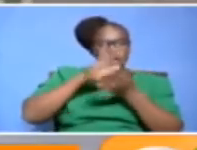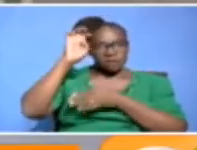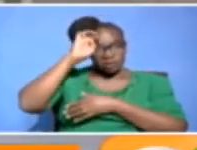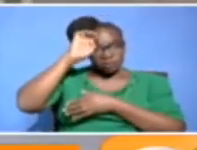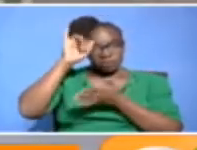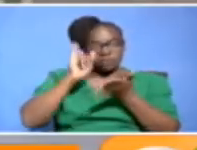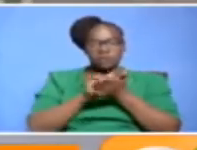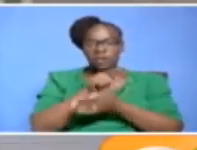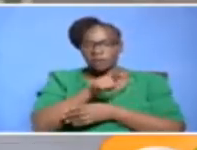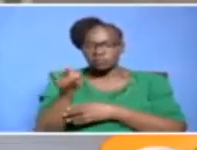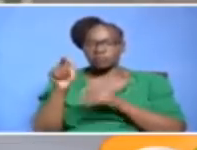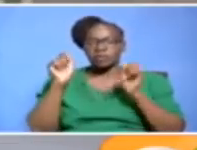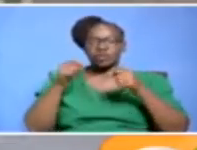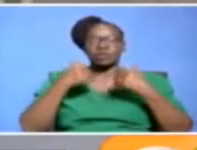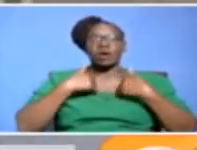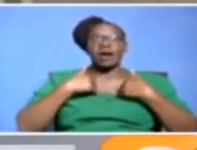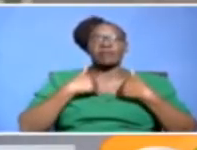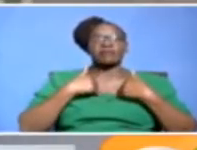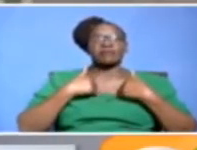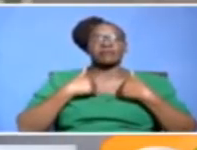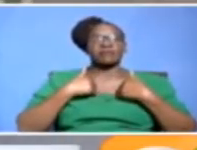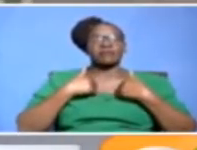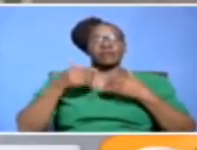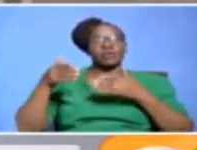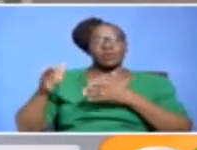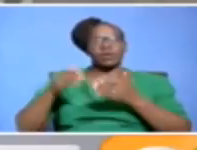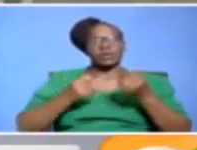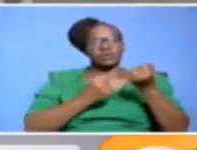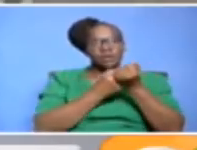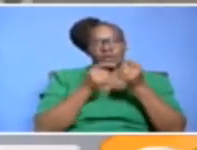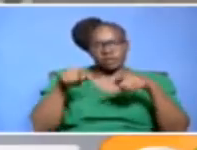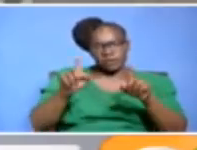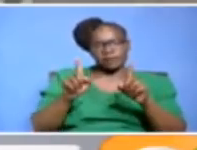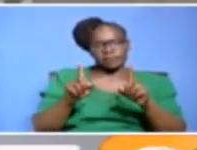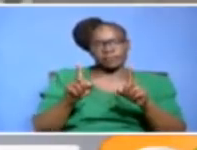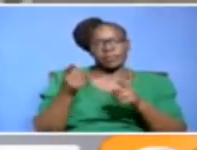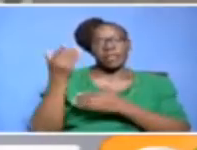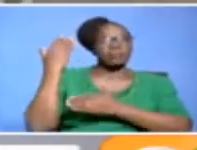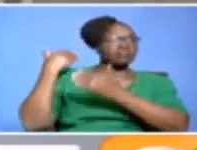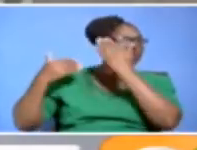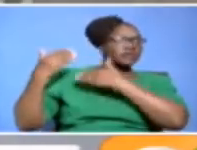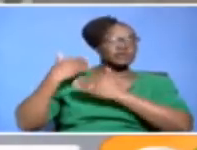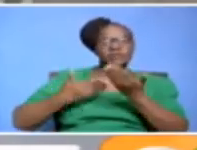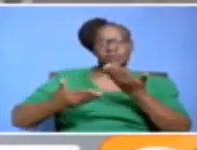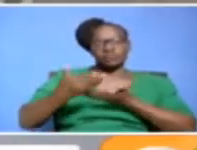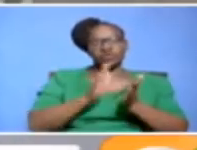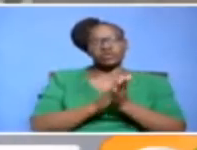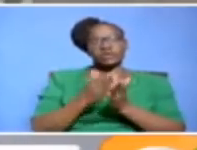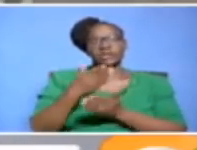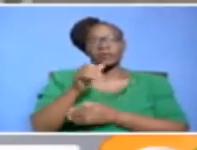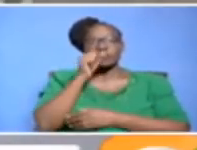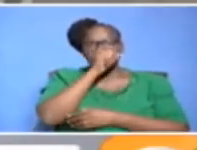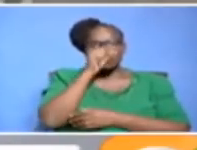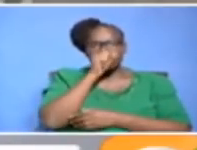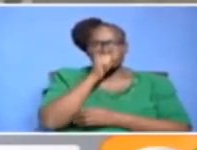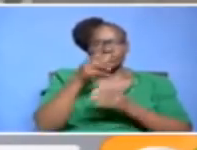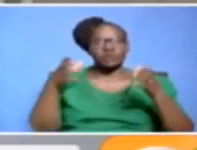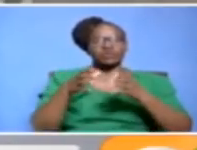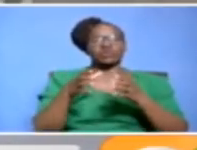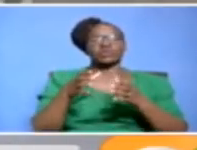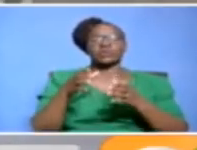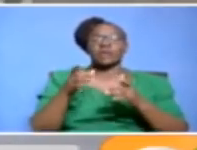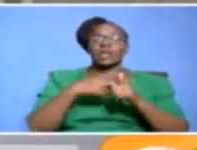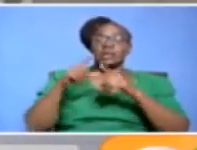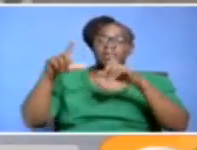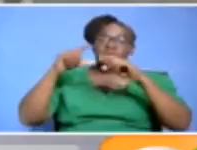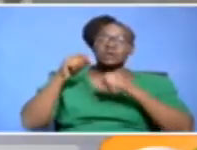that they have some anchoring, you know? I had a conversation with some kids, some street kids, and they told me, you guys,